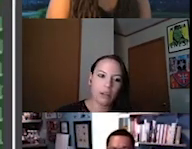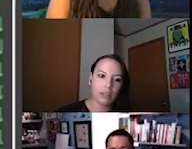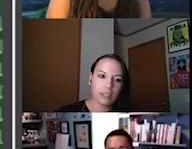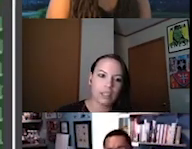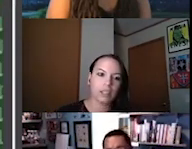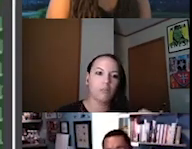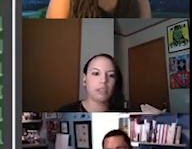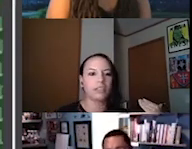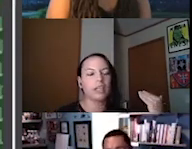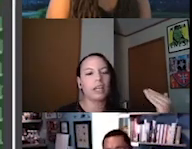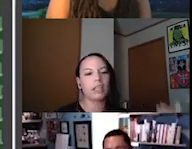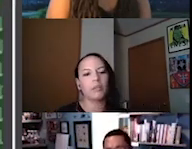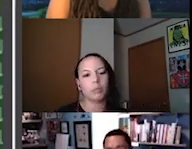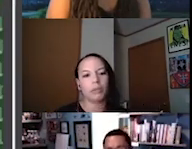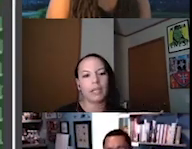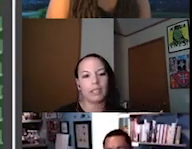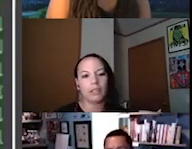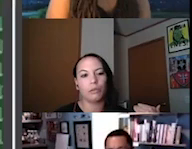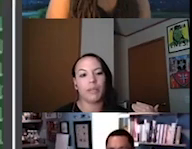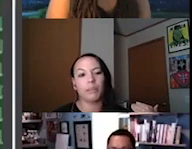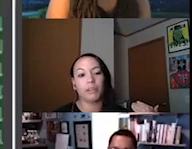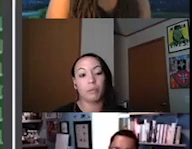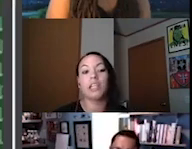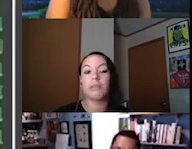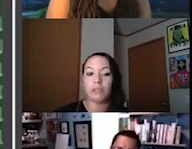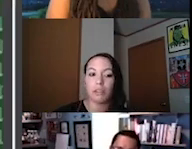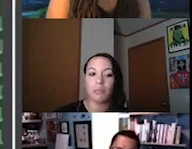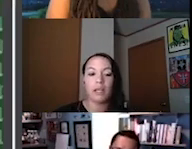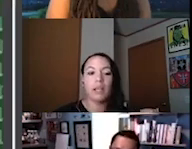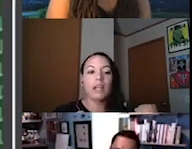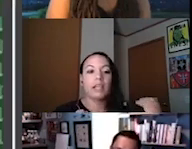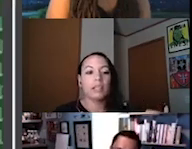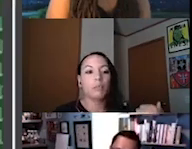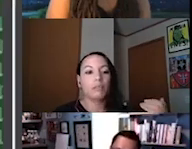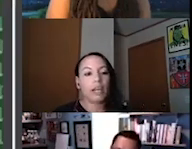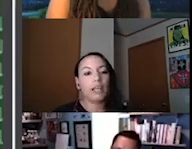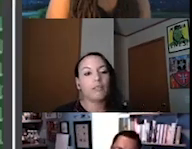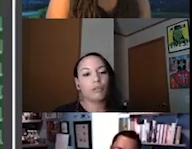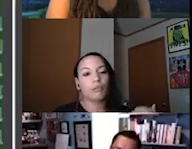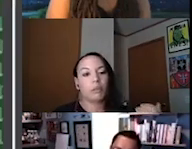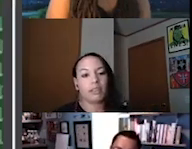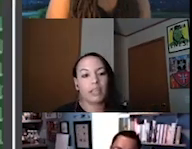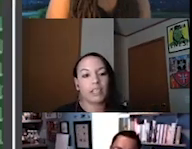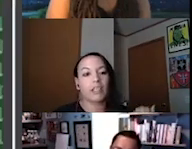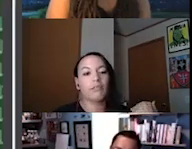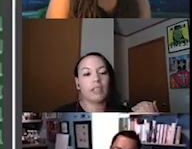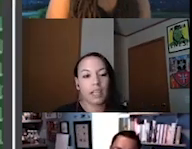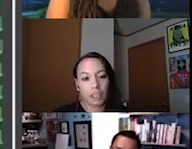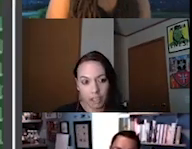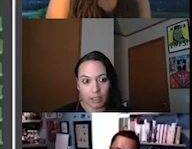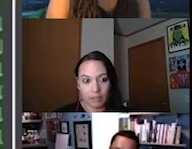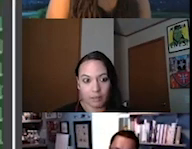of decolonization, but just to kind of give people an idea who may be unfamiliar with the term, is providing visual representation of